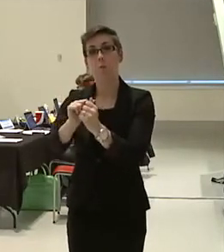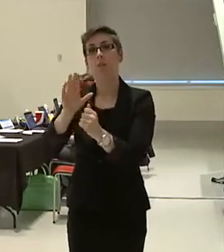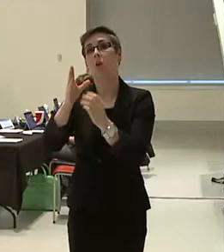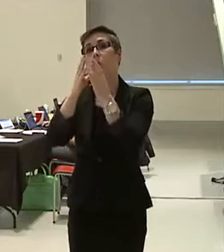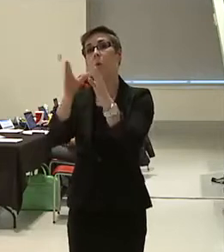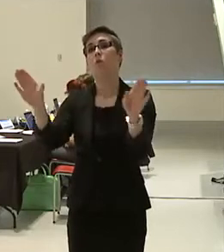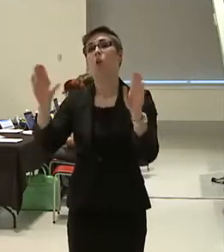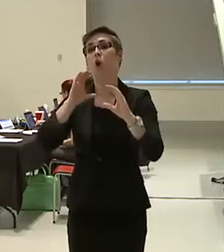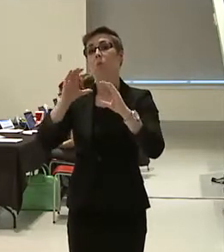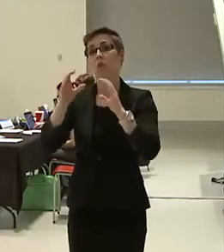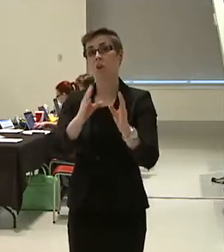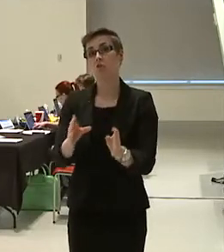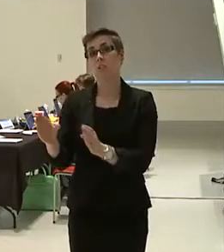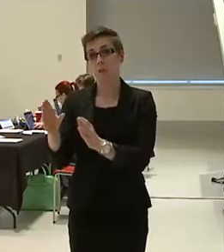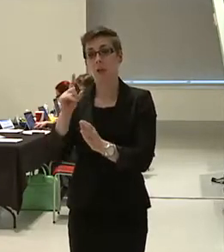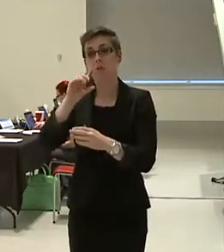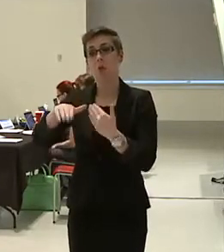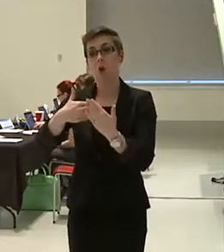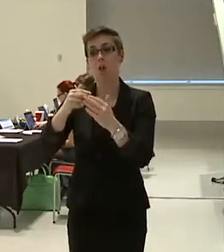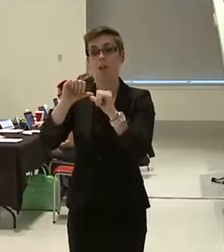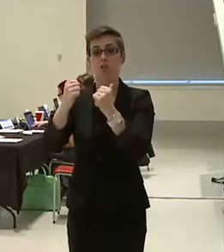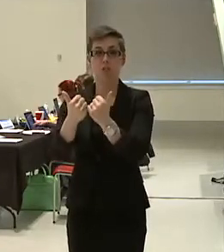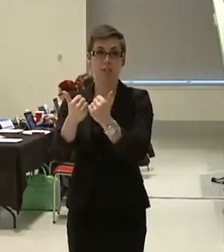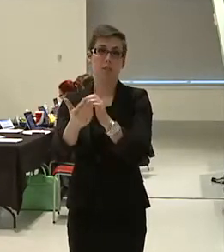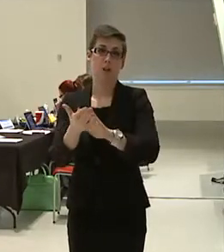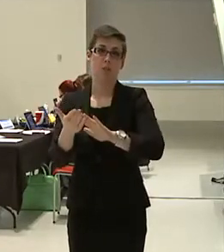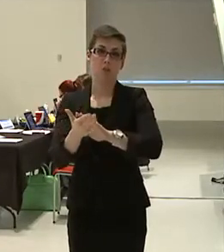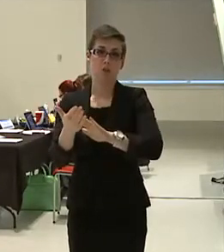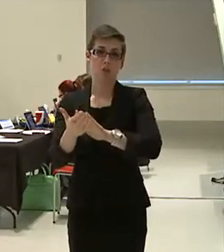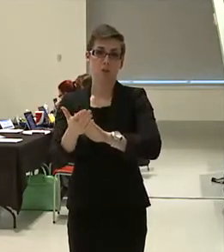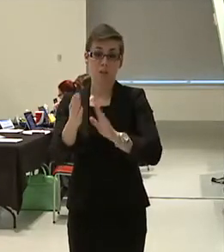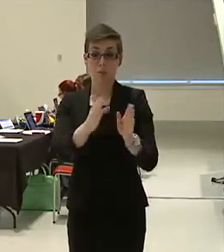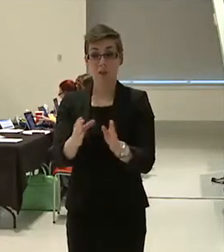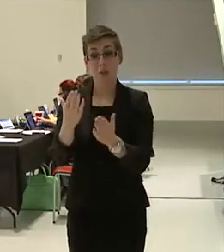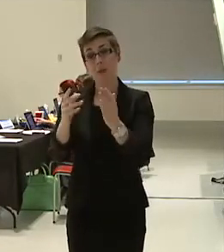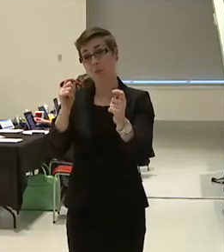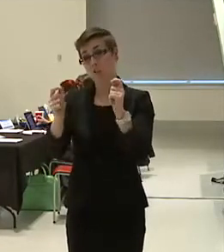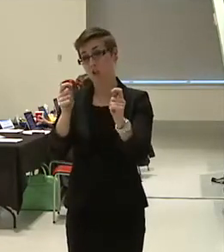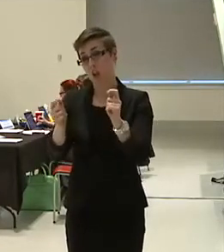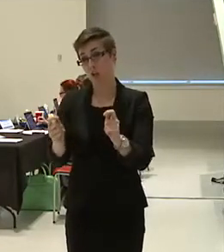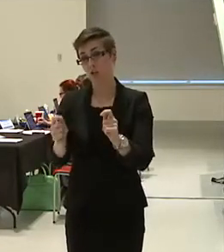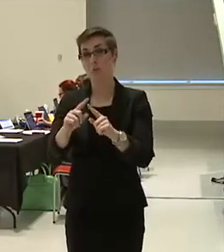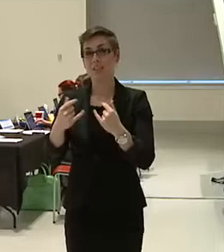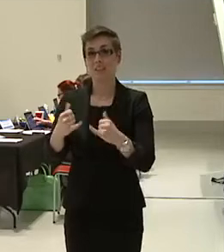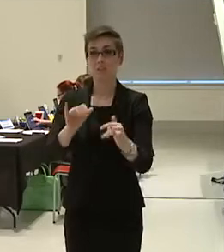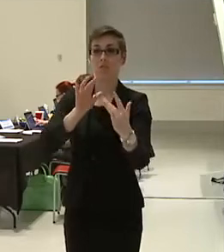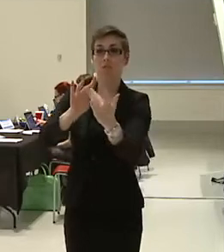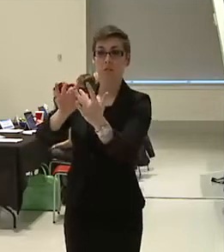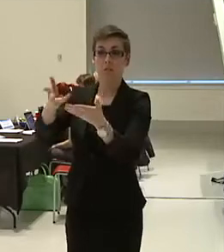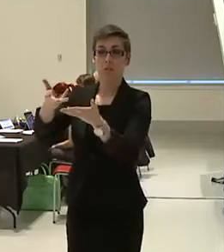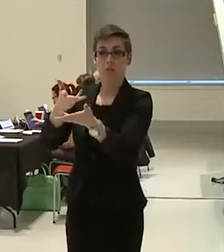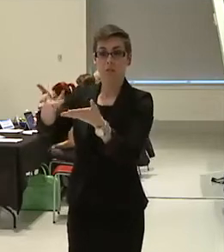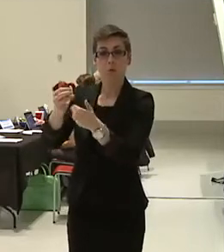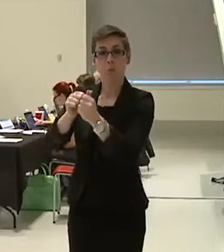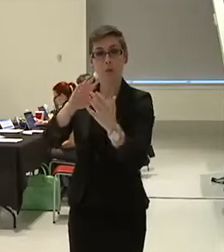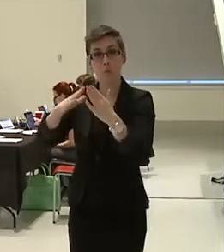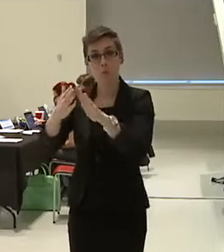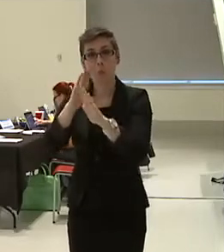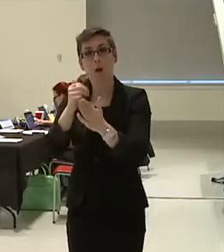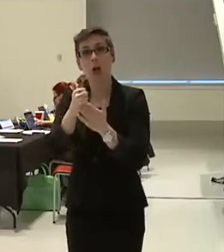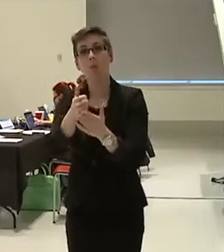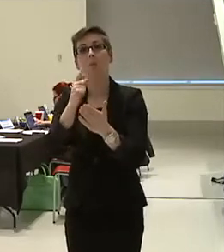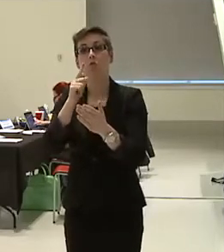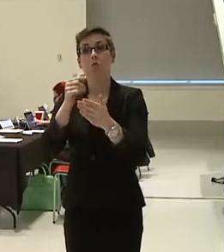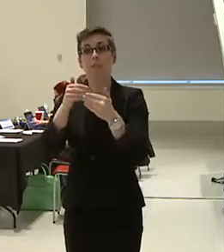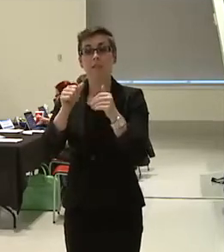and with all agency operations. The plan may change, but being in touch with their community will help agencies continue to adapt and evolve